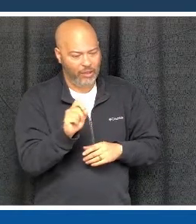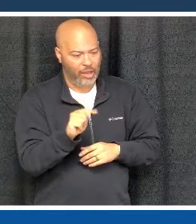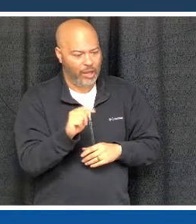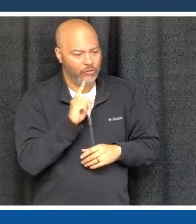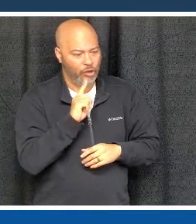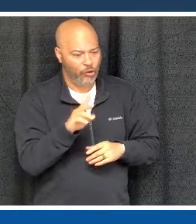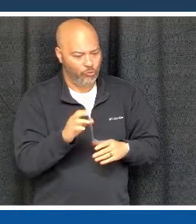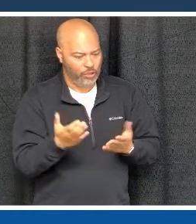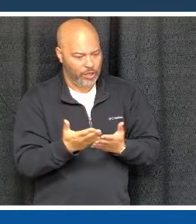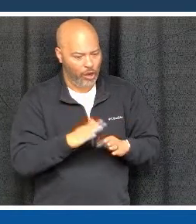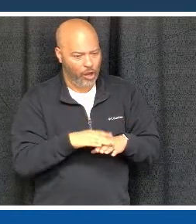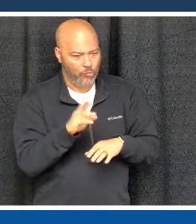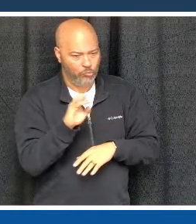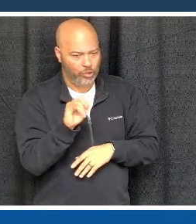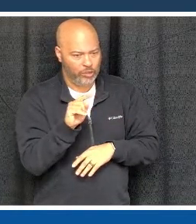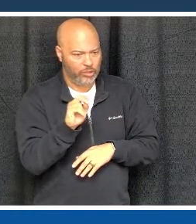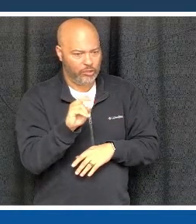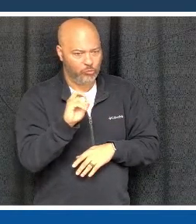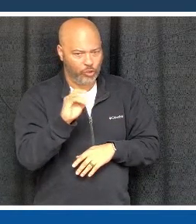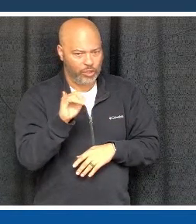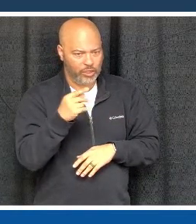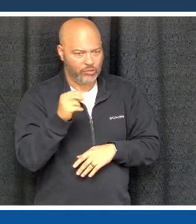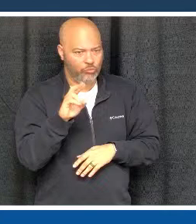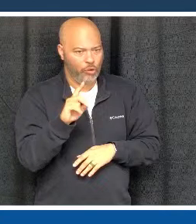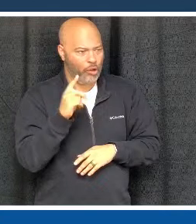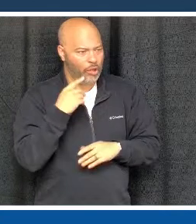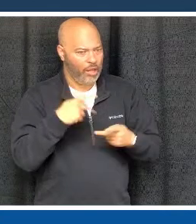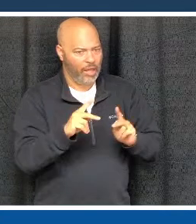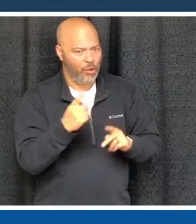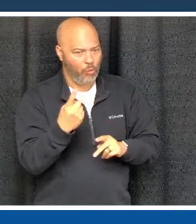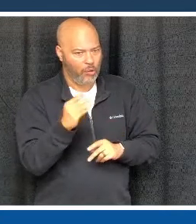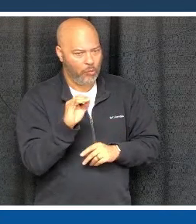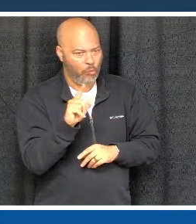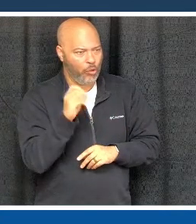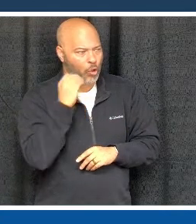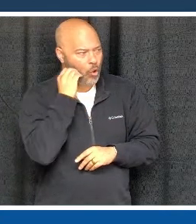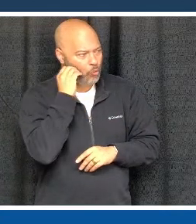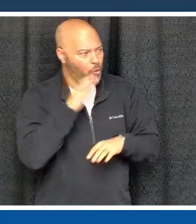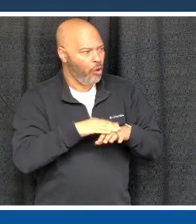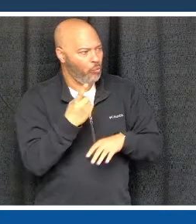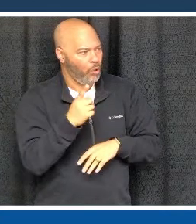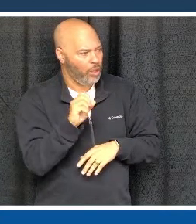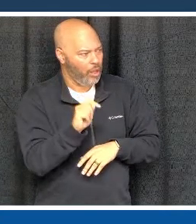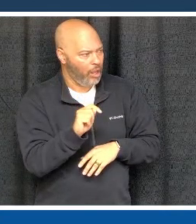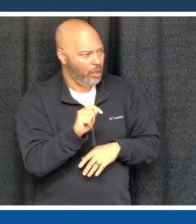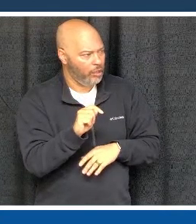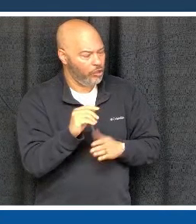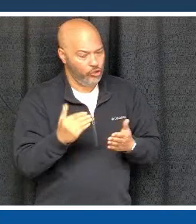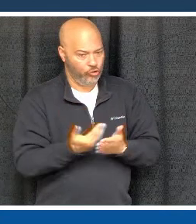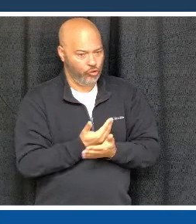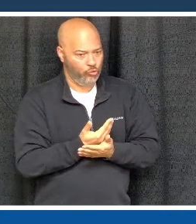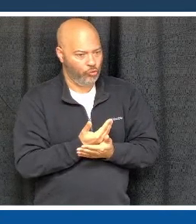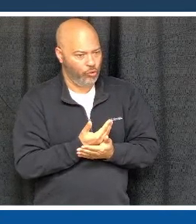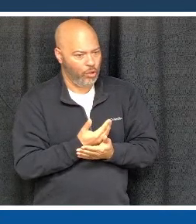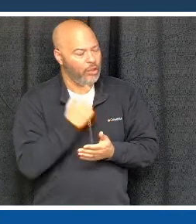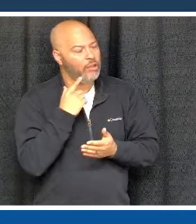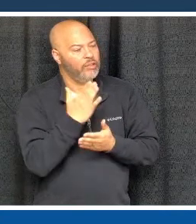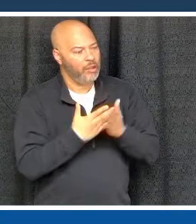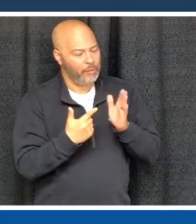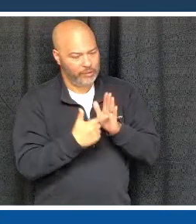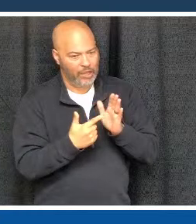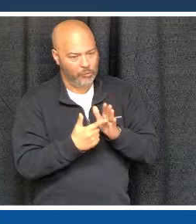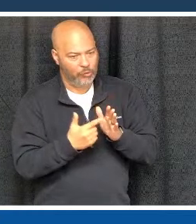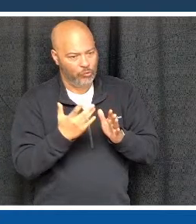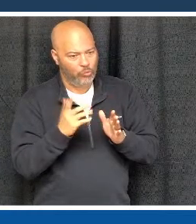right here on Britton Springs Road, allow 1 mobile home on 1 lot, should you do it new. There are some examples where